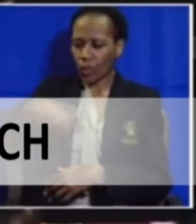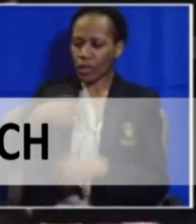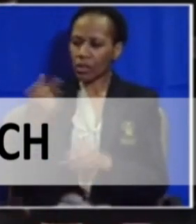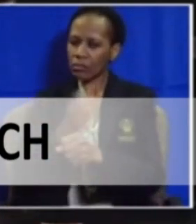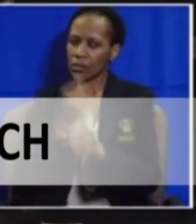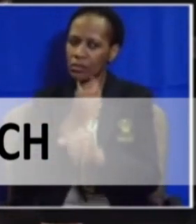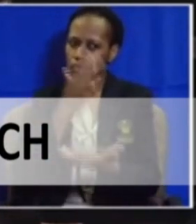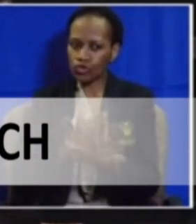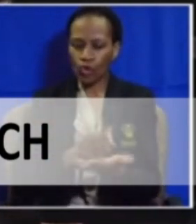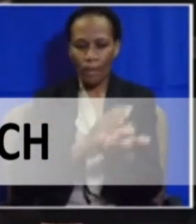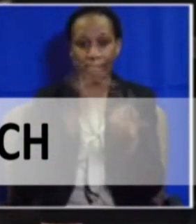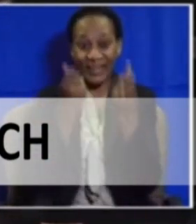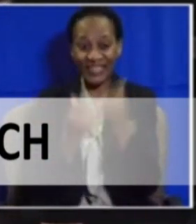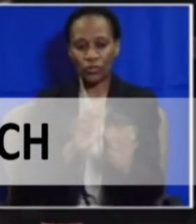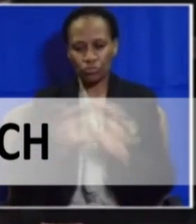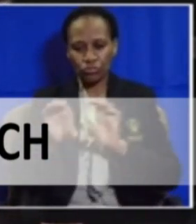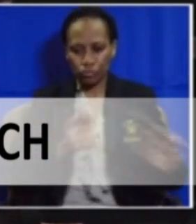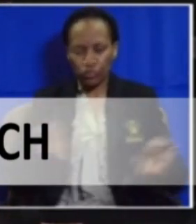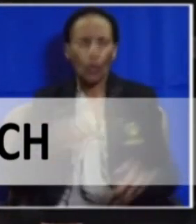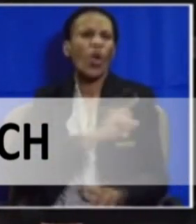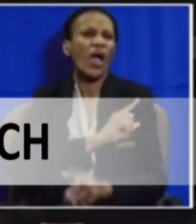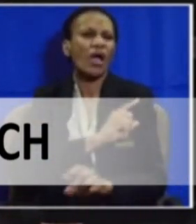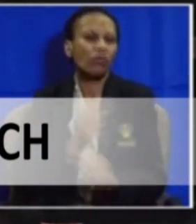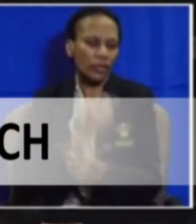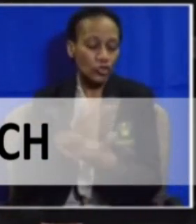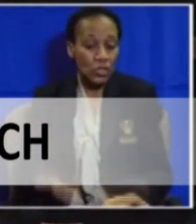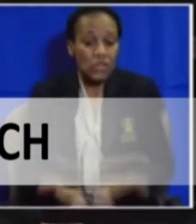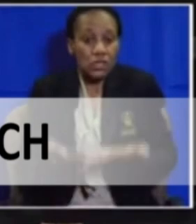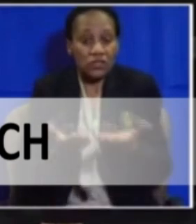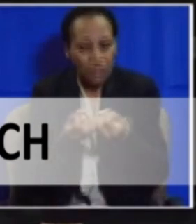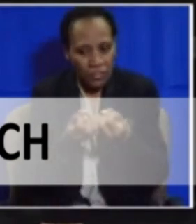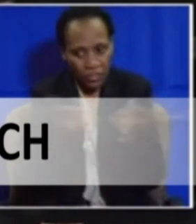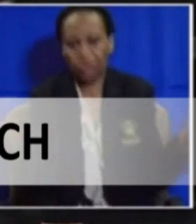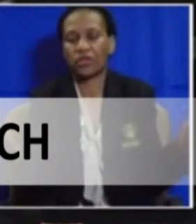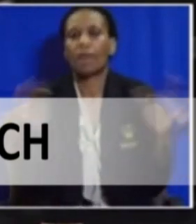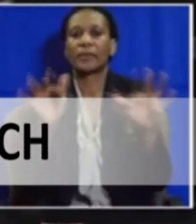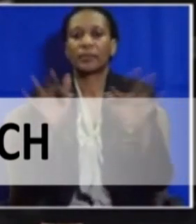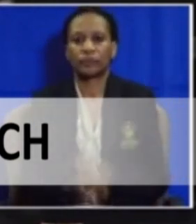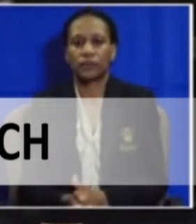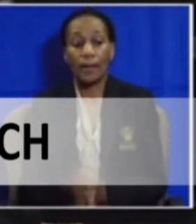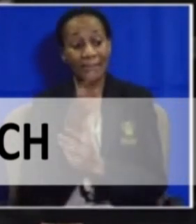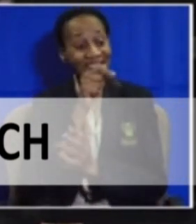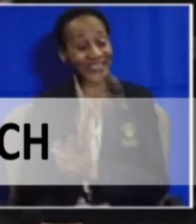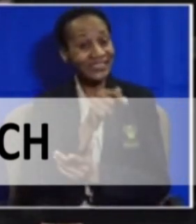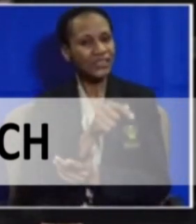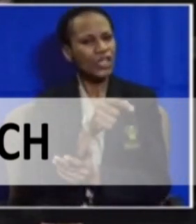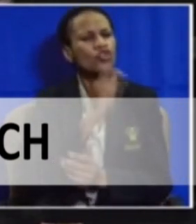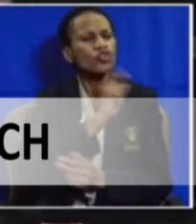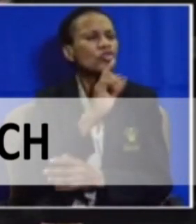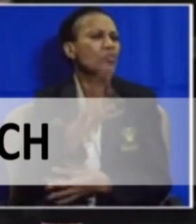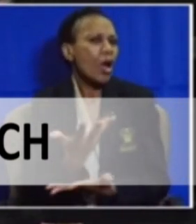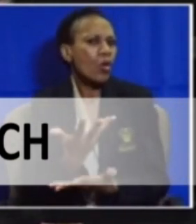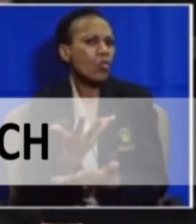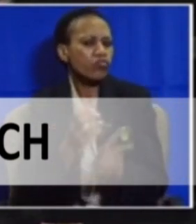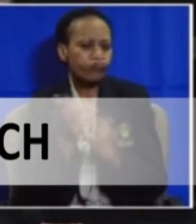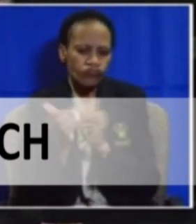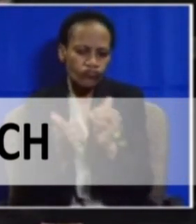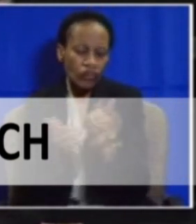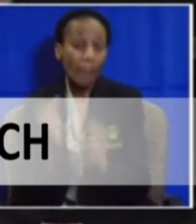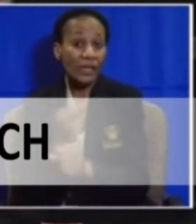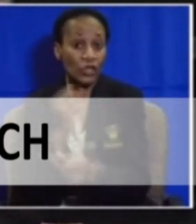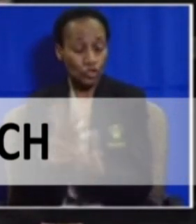and provide services to our people. These funds must be used for the purpose they are meant for.